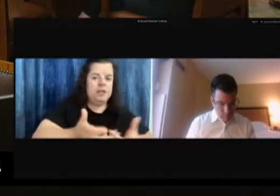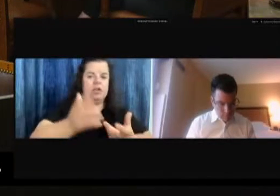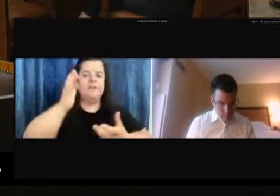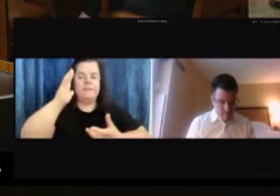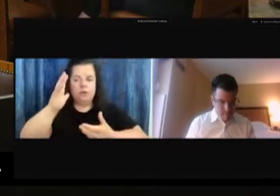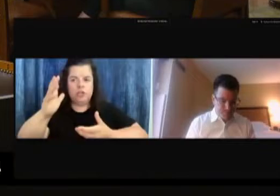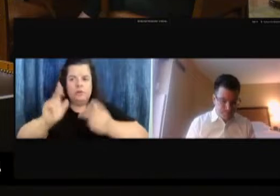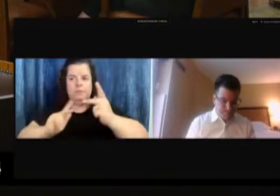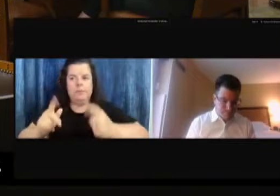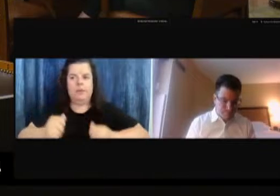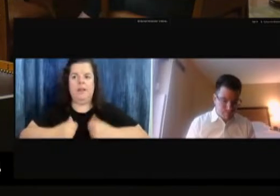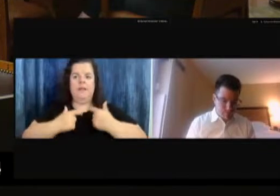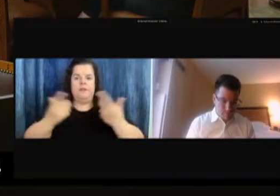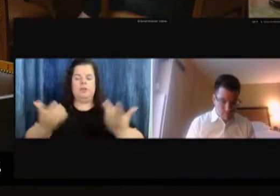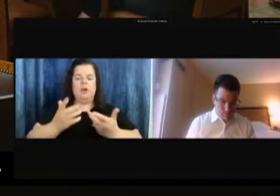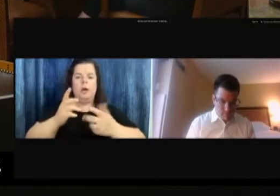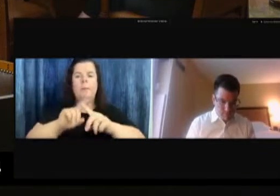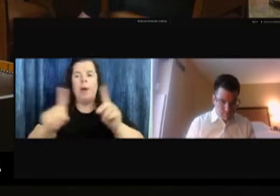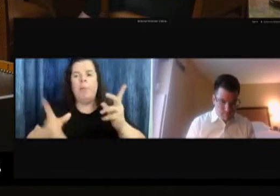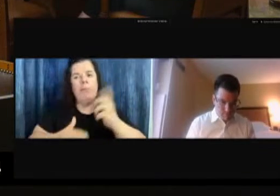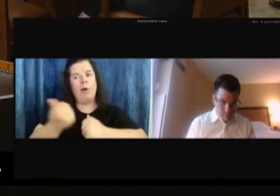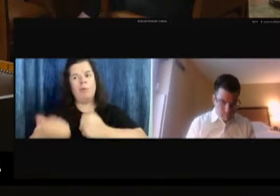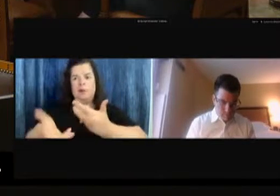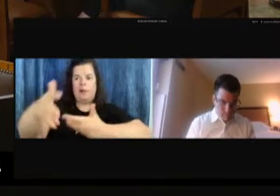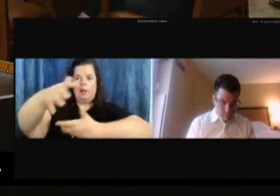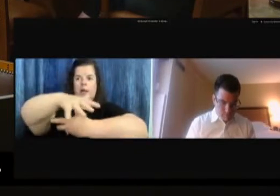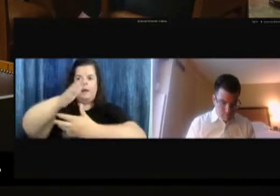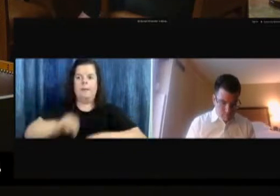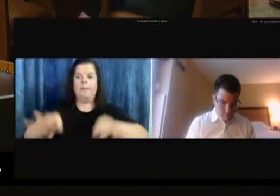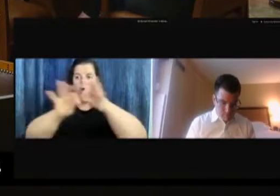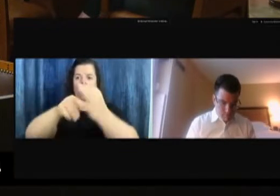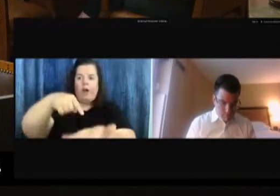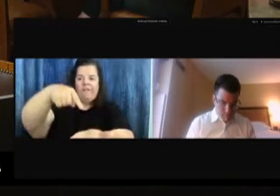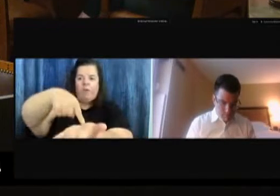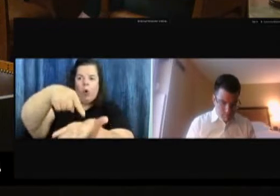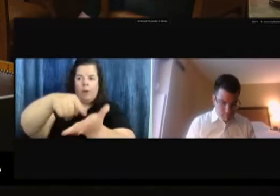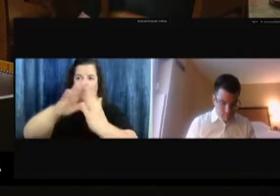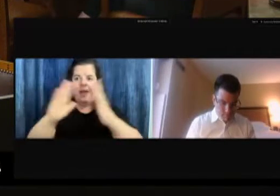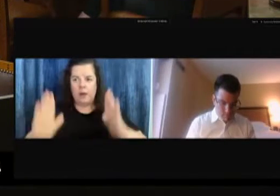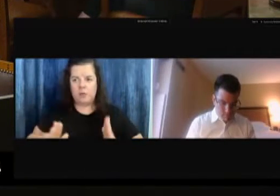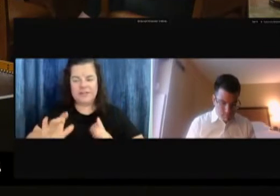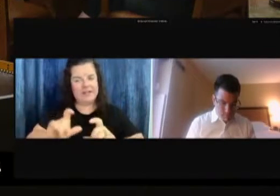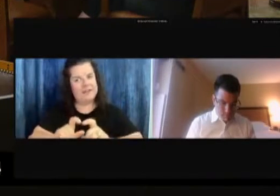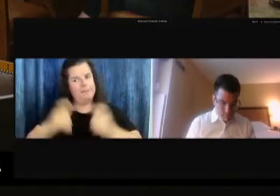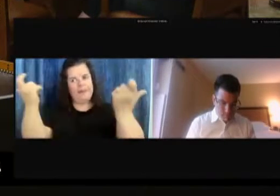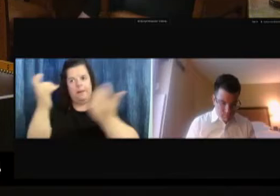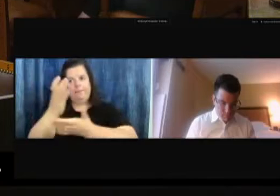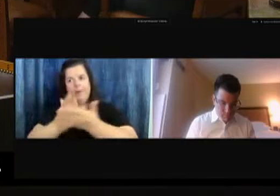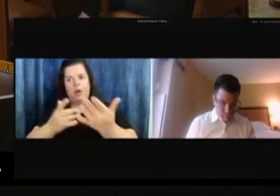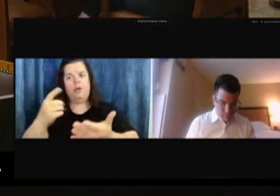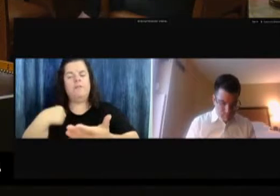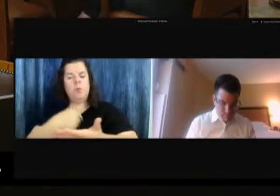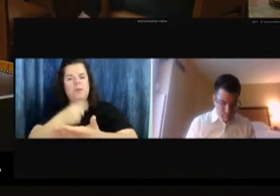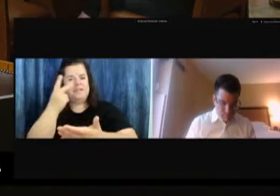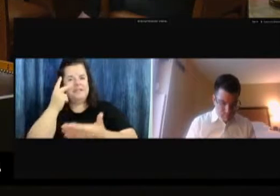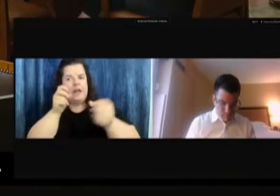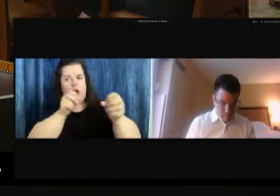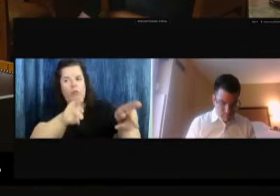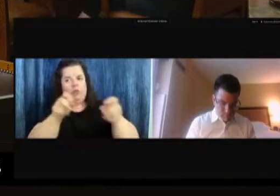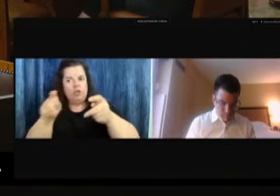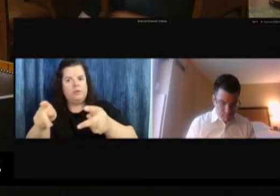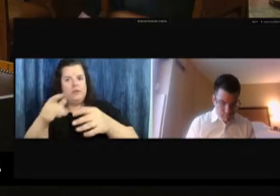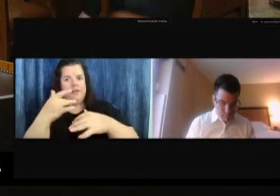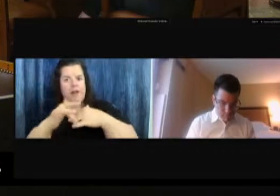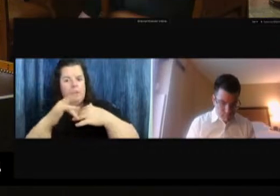students, but more importantly, affordable housing. So that is a big piece of what we see an opportunity here for, and we're in